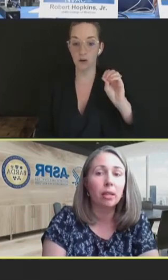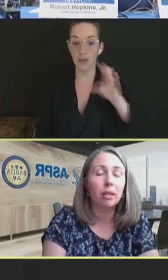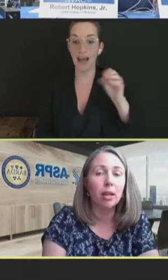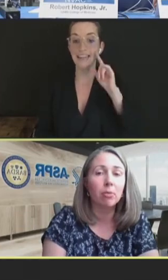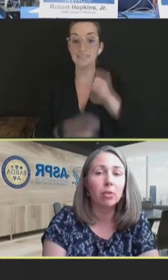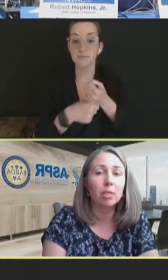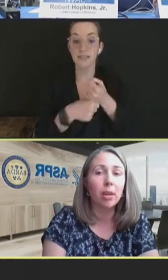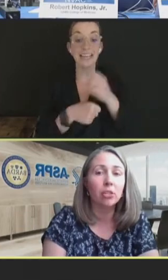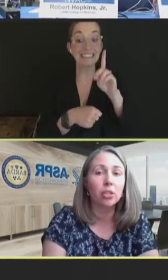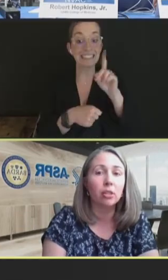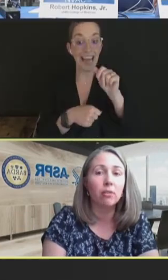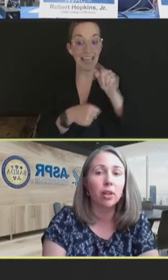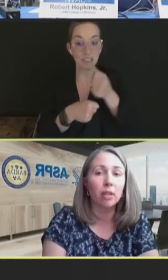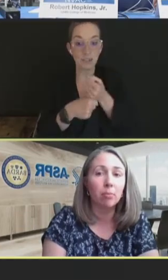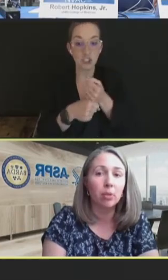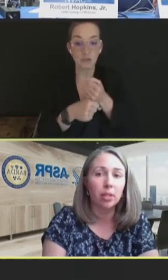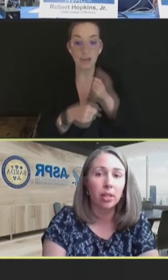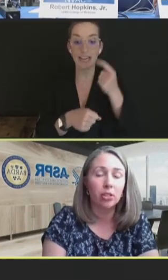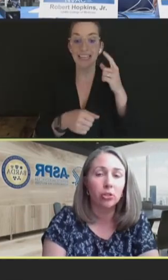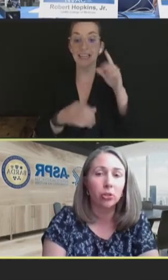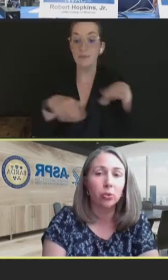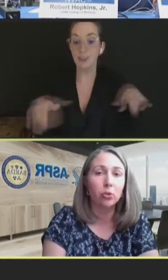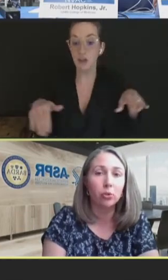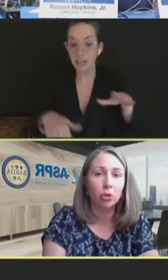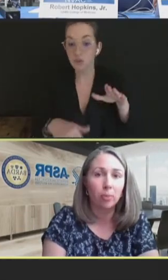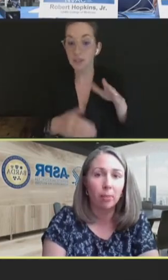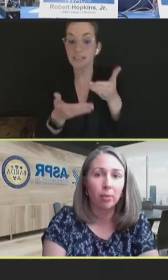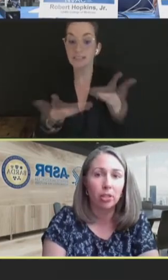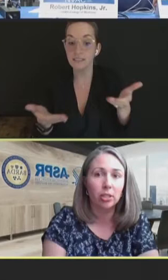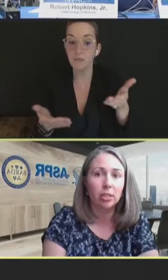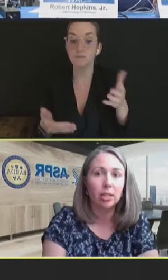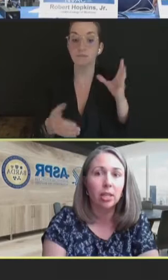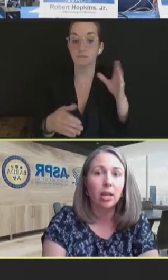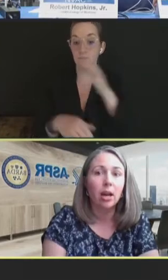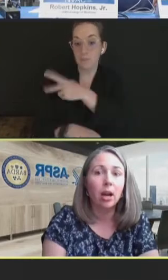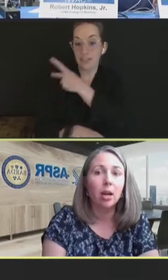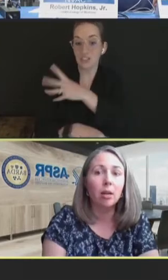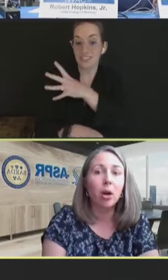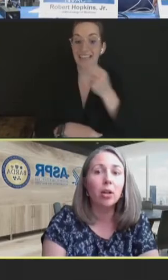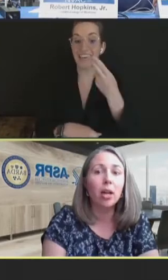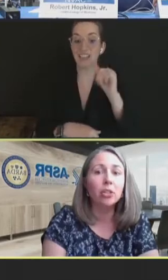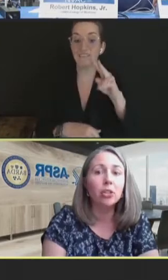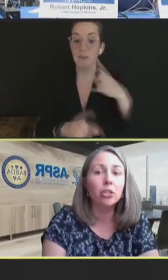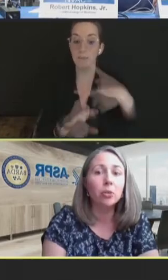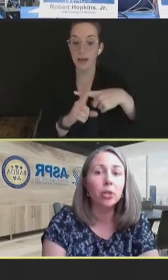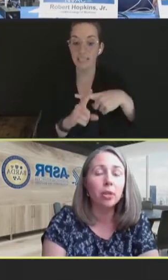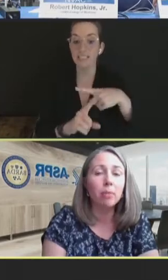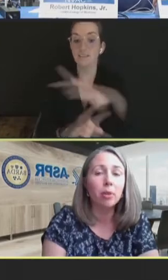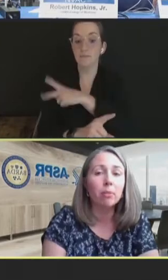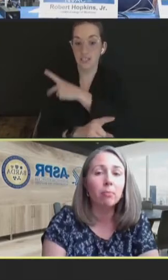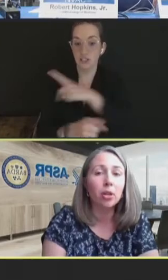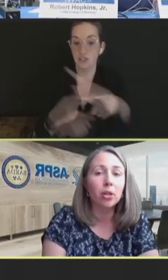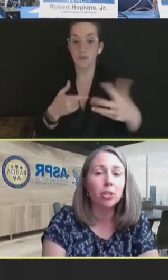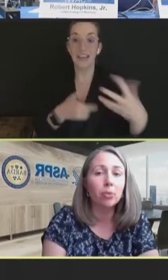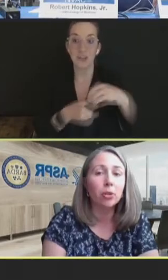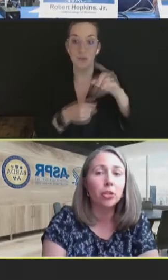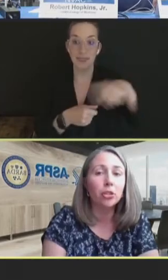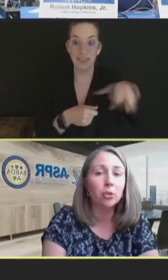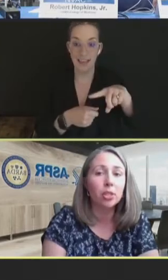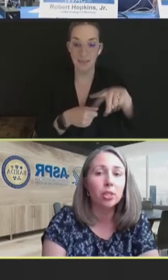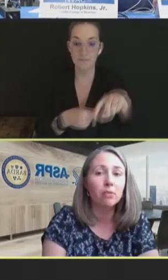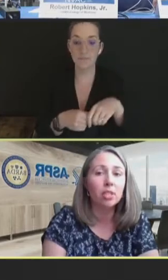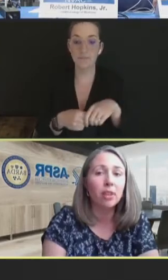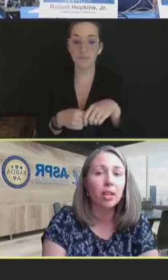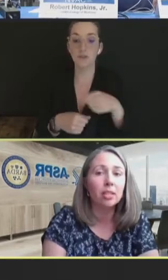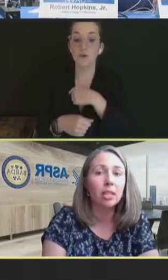might enable expansion of the label indication to include those populations. BARDA entered into an agreement with Merck to procure